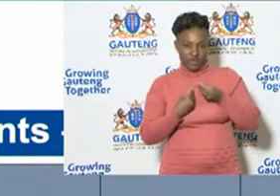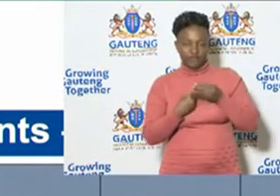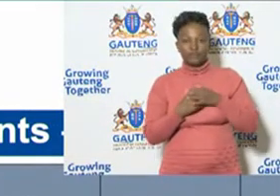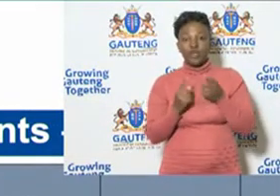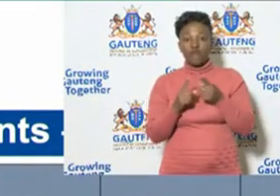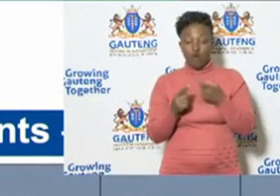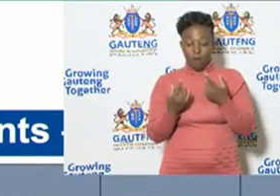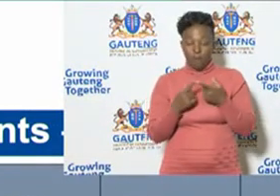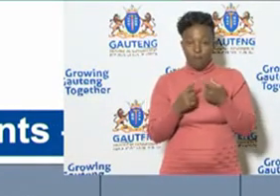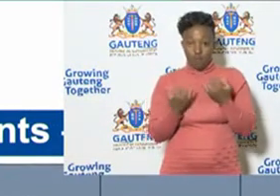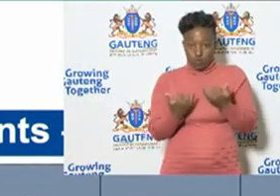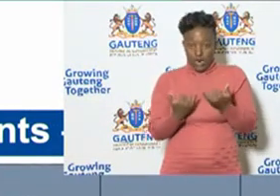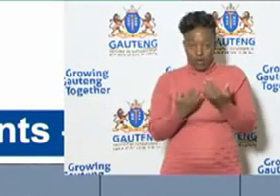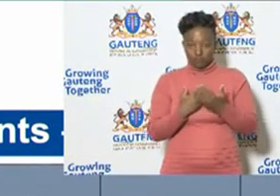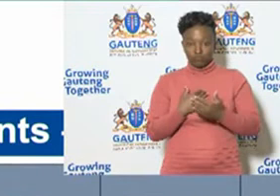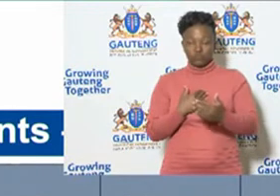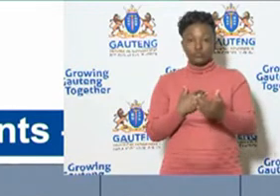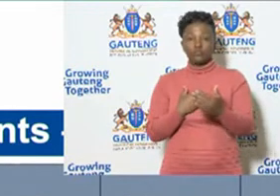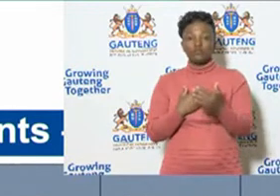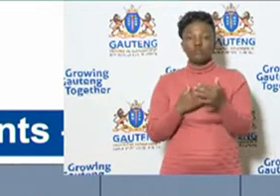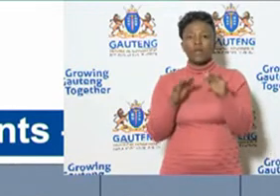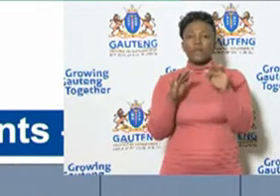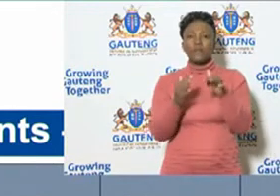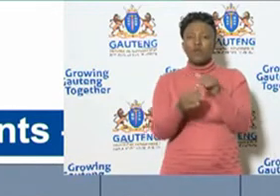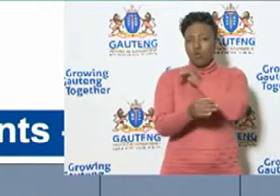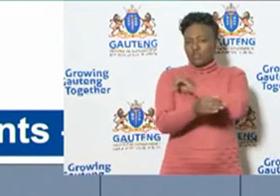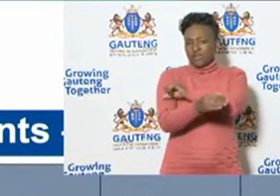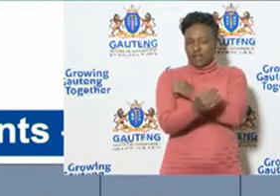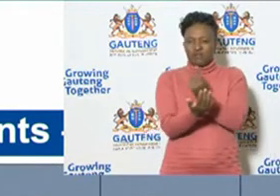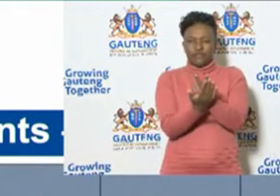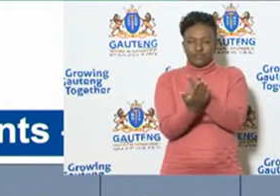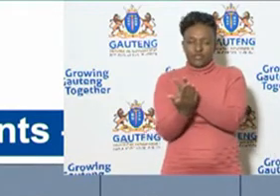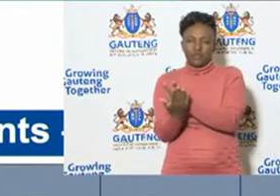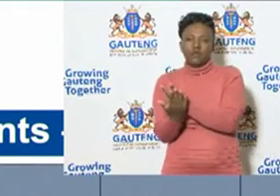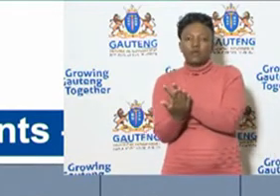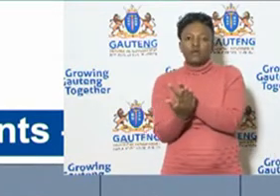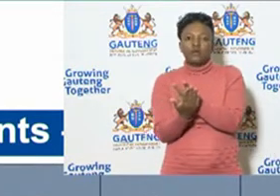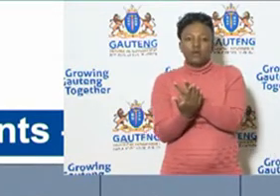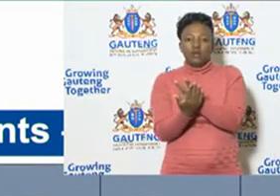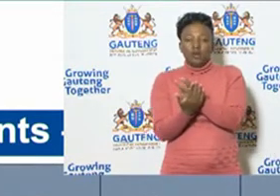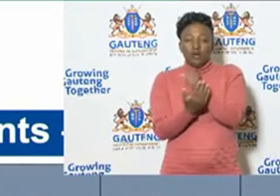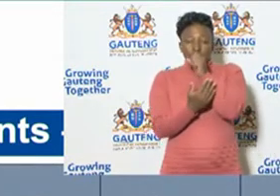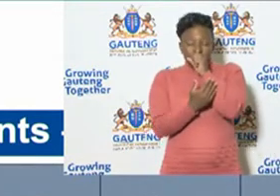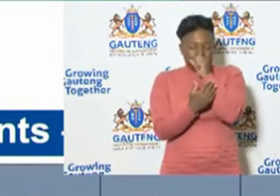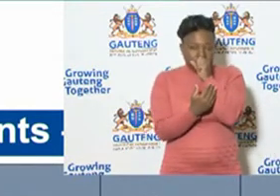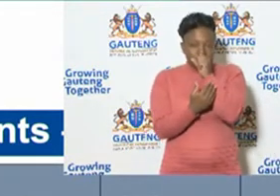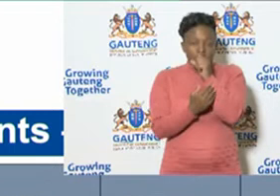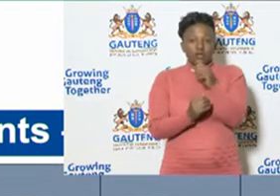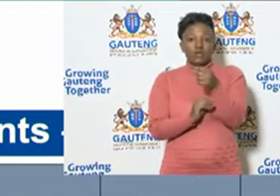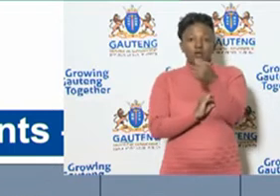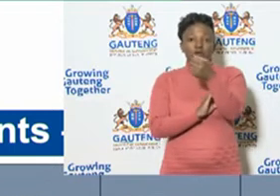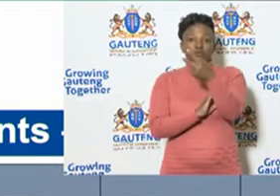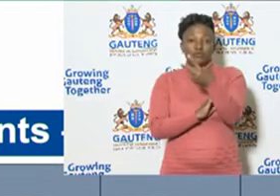today, an update on how many people are hospitalized in Gauteng as of today. there are